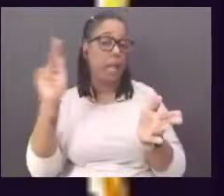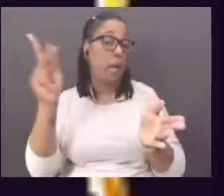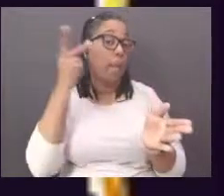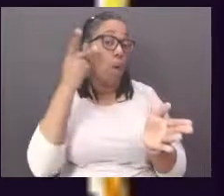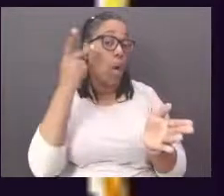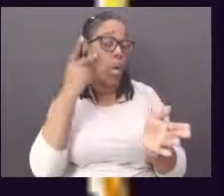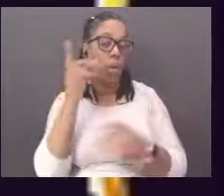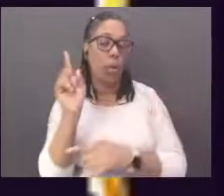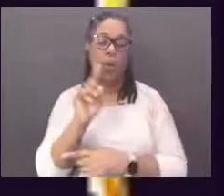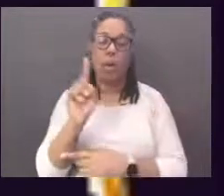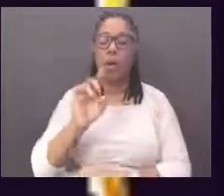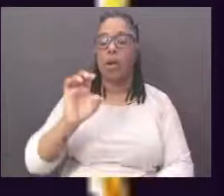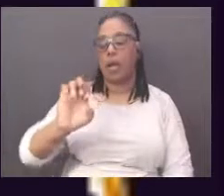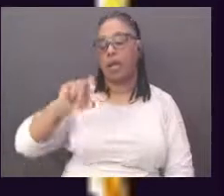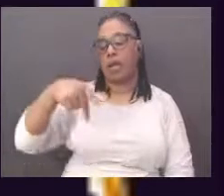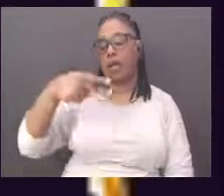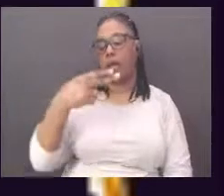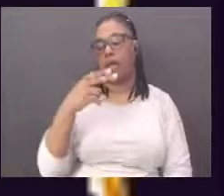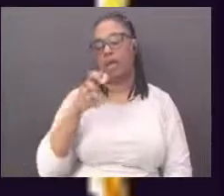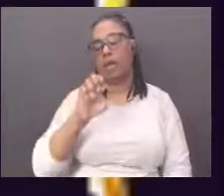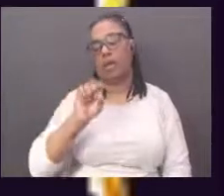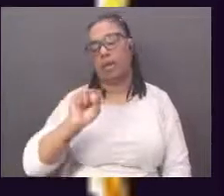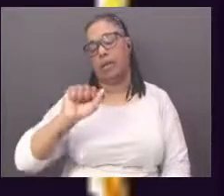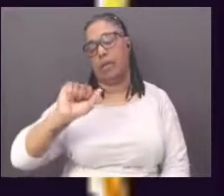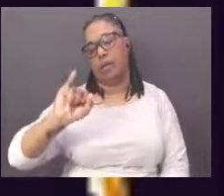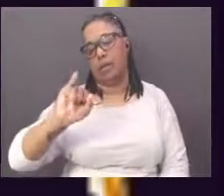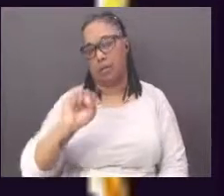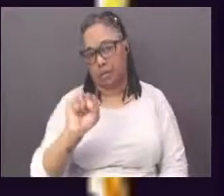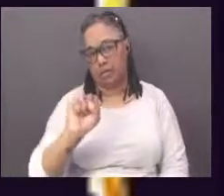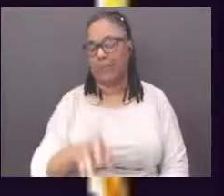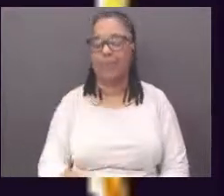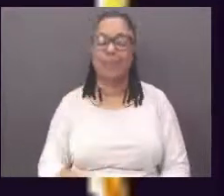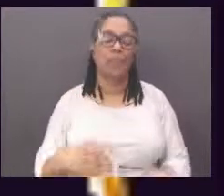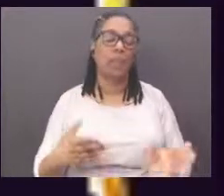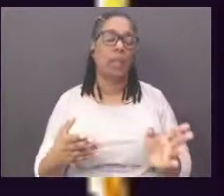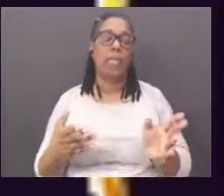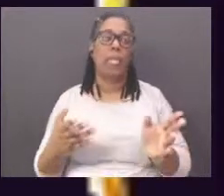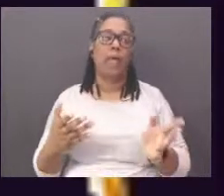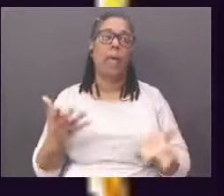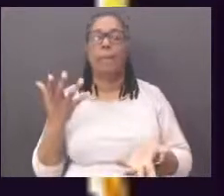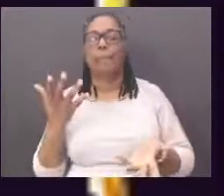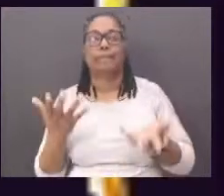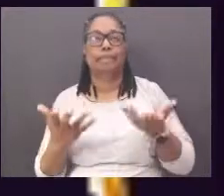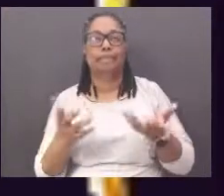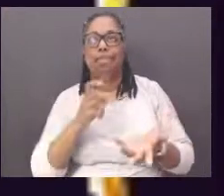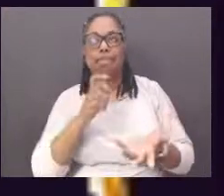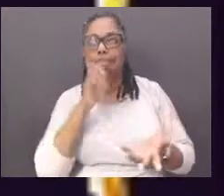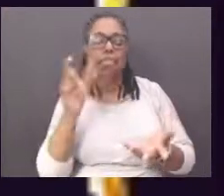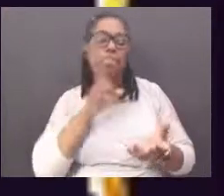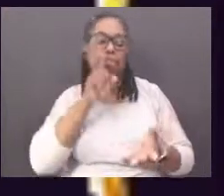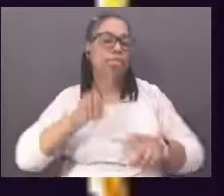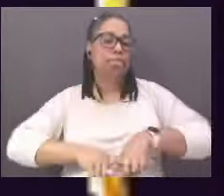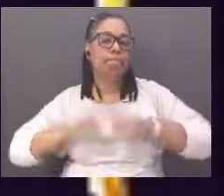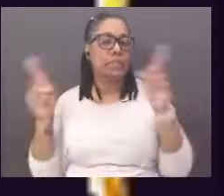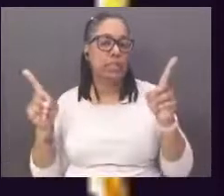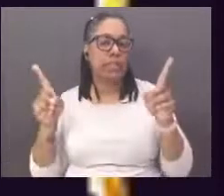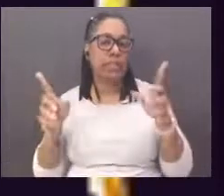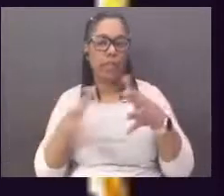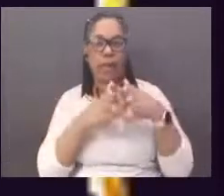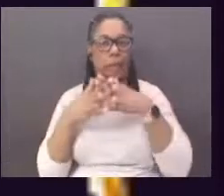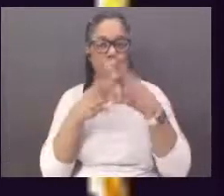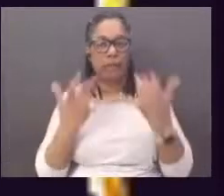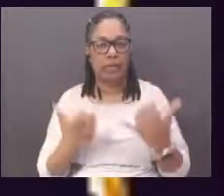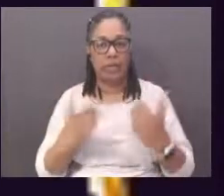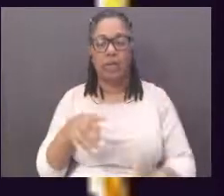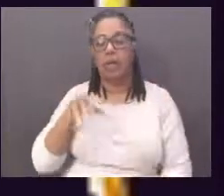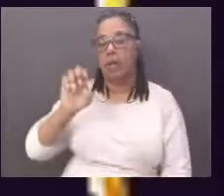of Ephesus. And it might not be a stretch to say modern day America. Oh, Lord. Ephesus was a hotbed